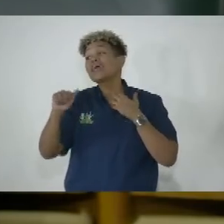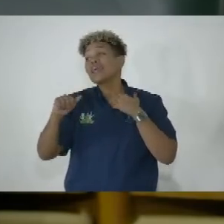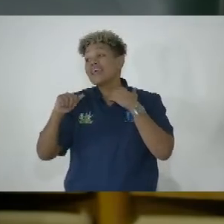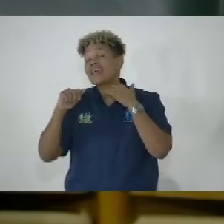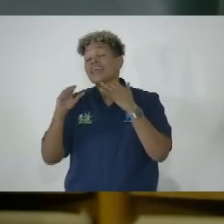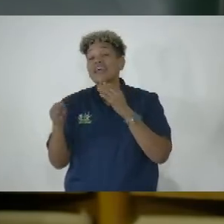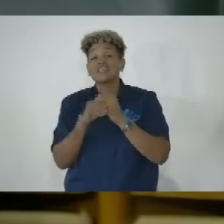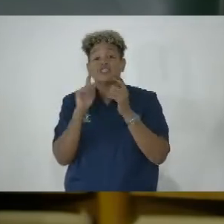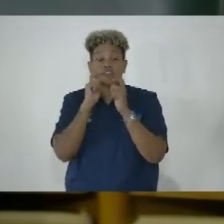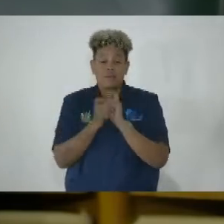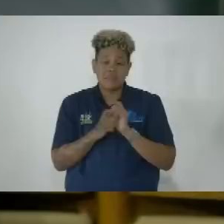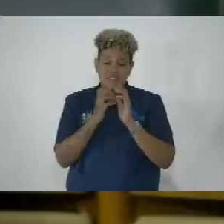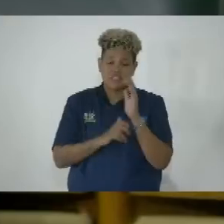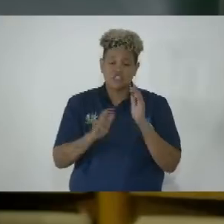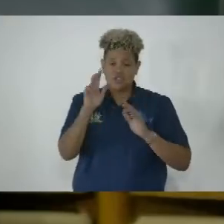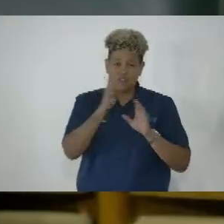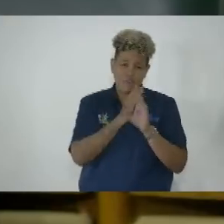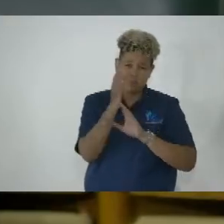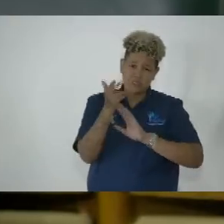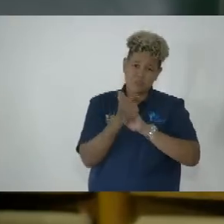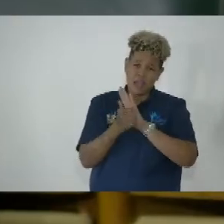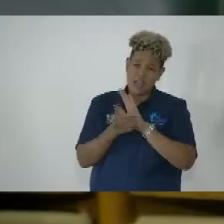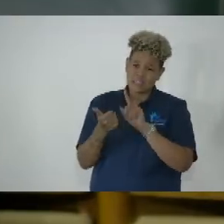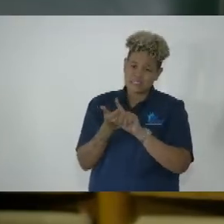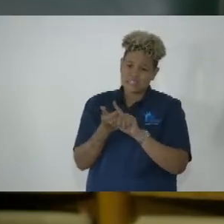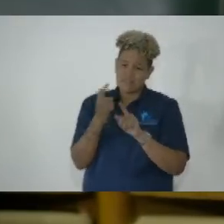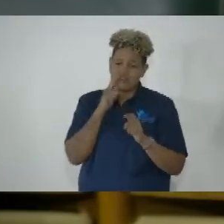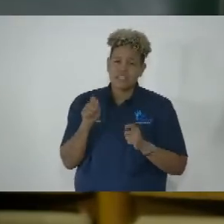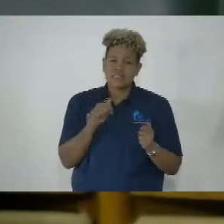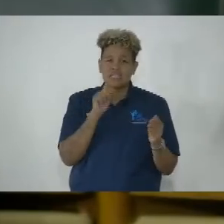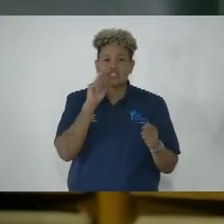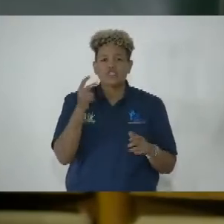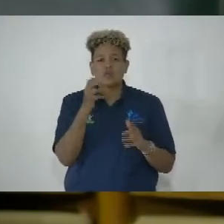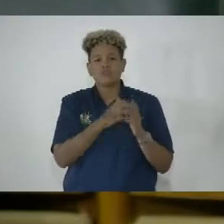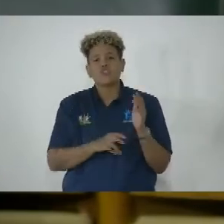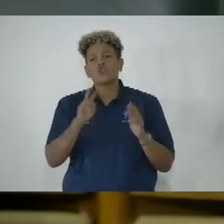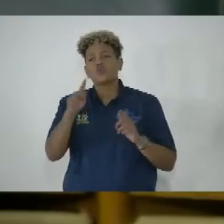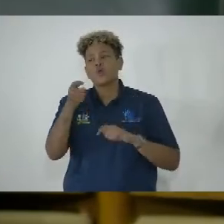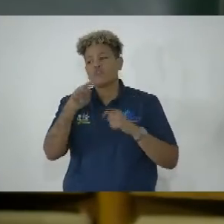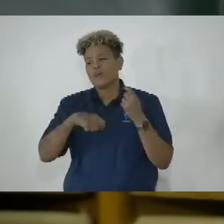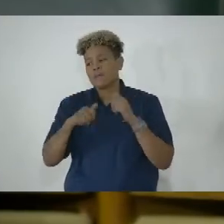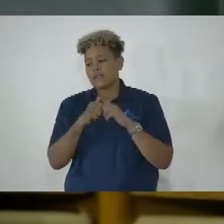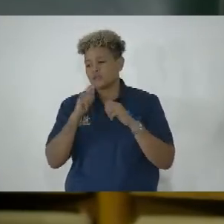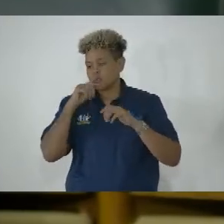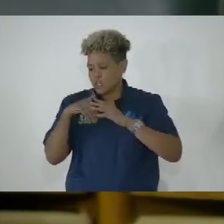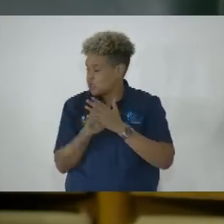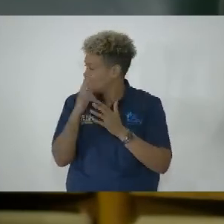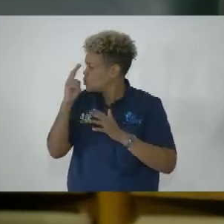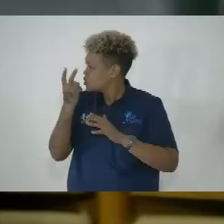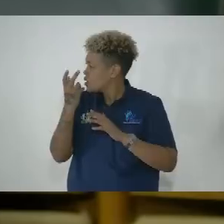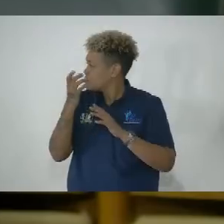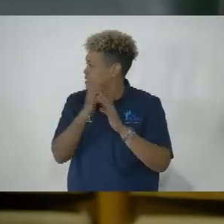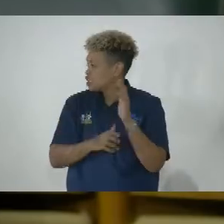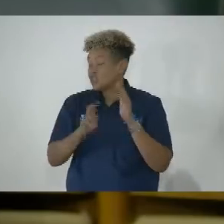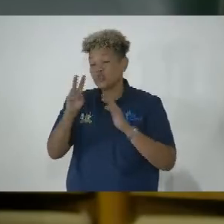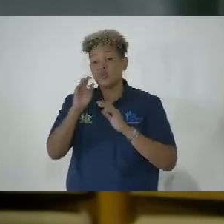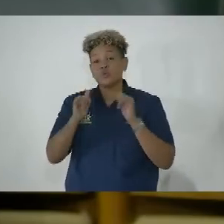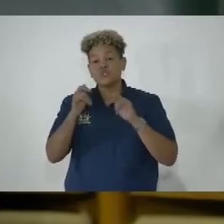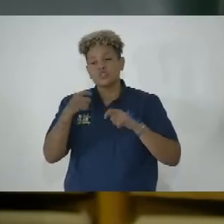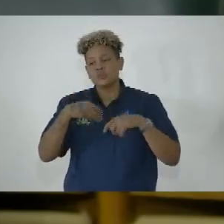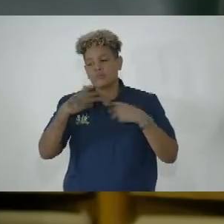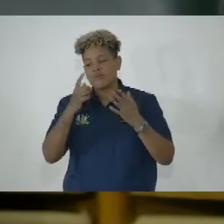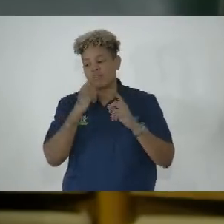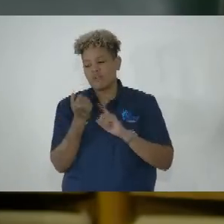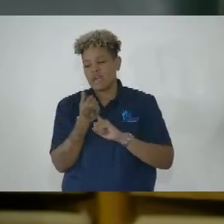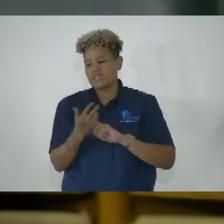amends Section 3 of the Principal Act, this time by deleting subsection 2 and replacing it with a new subsection 2, which provides for the